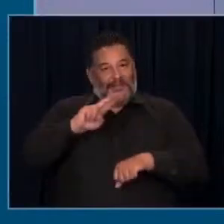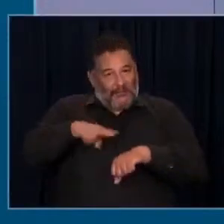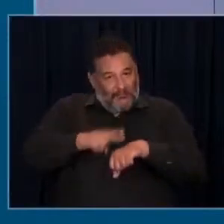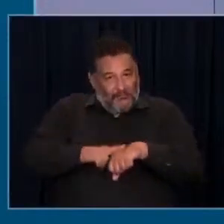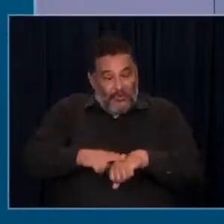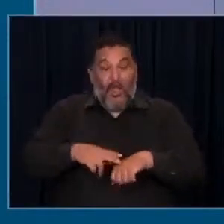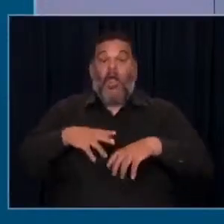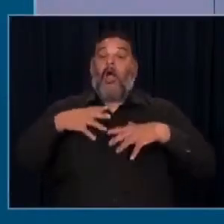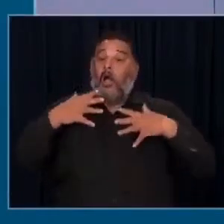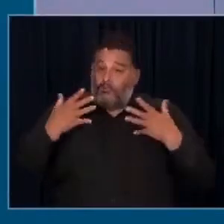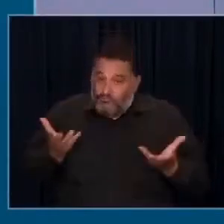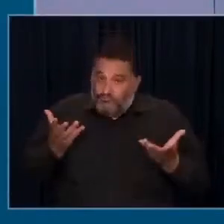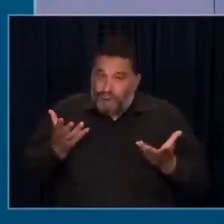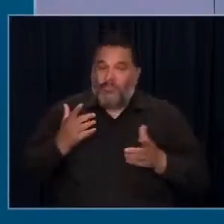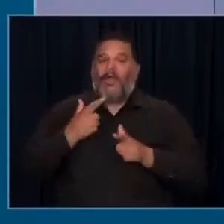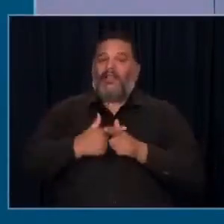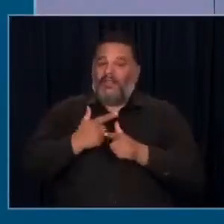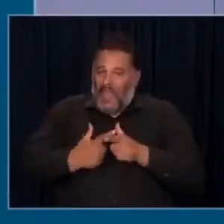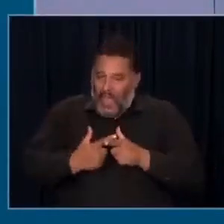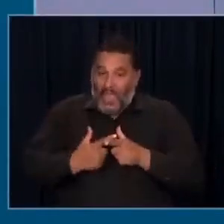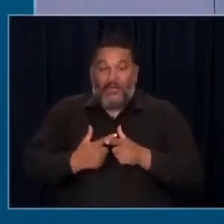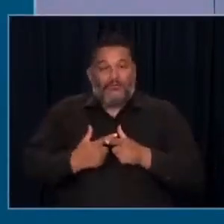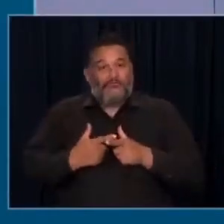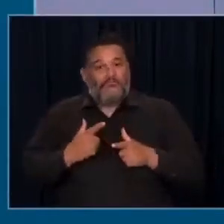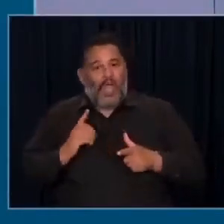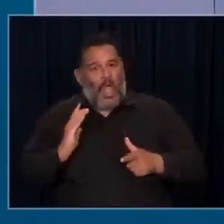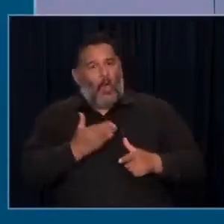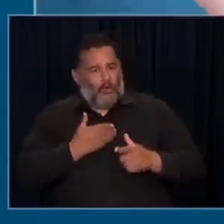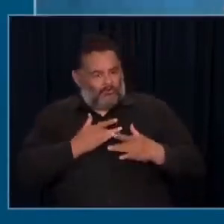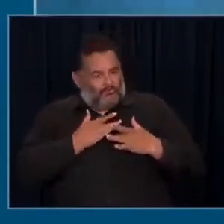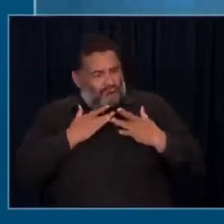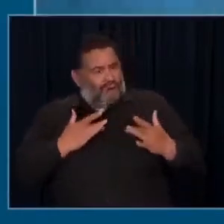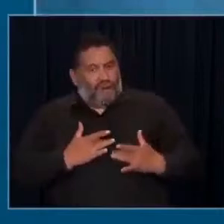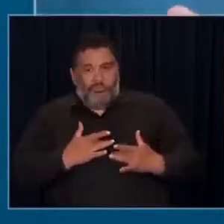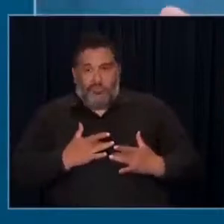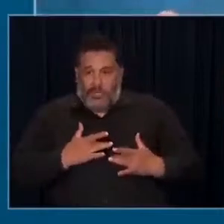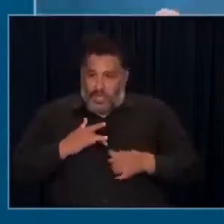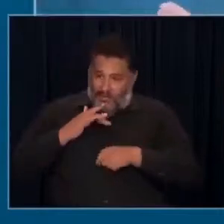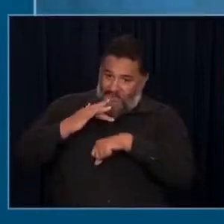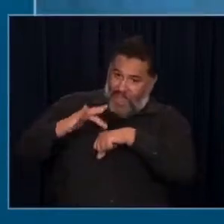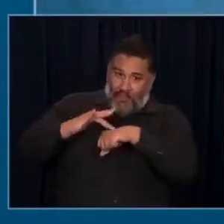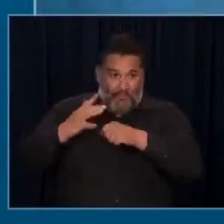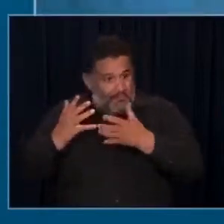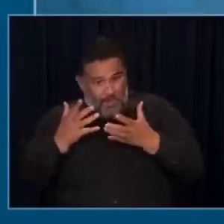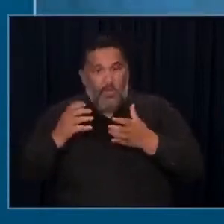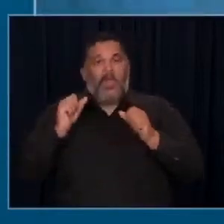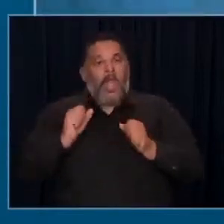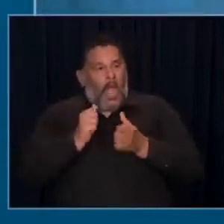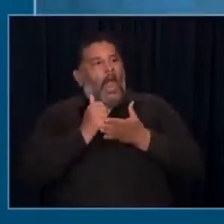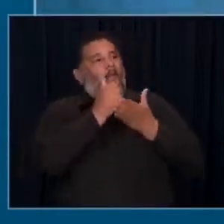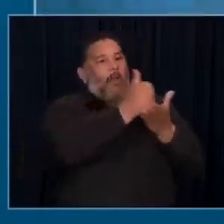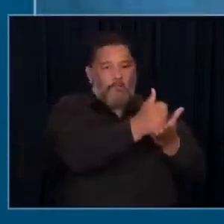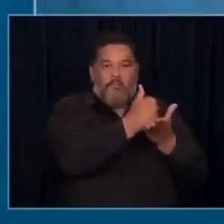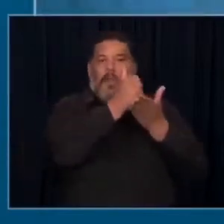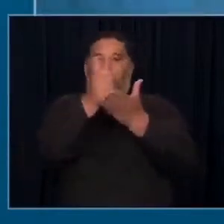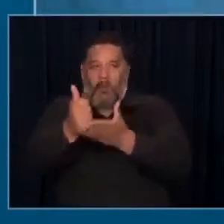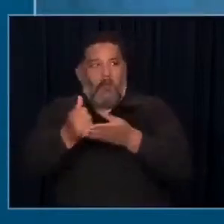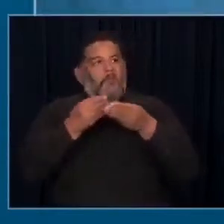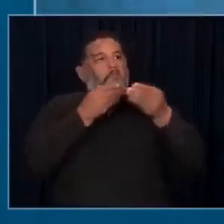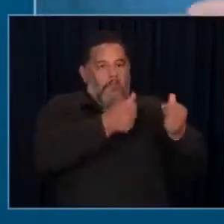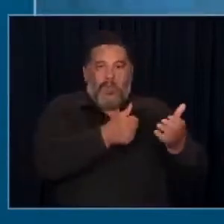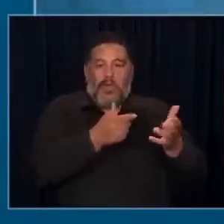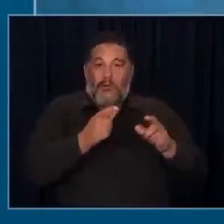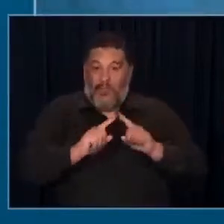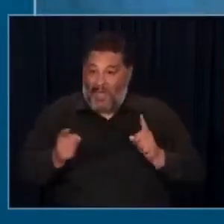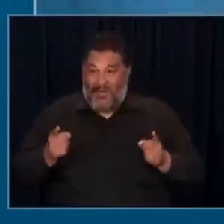out of our goodness and what is provided for us, we can help others. But doing what we're doing right now